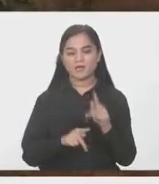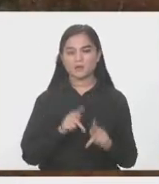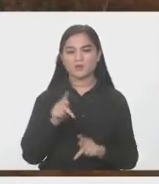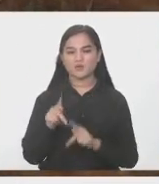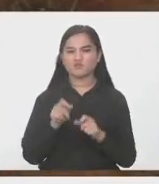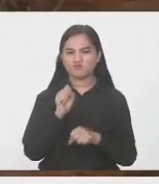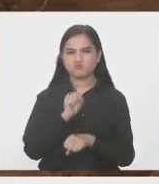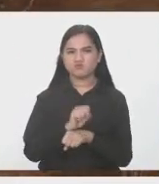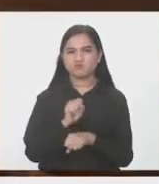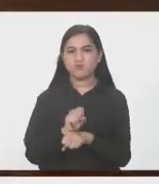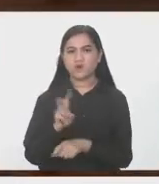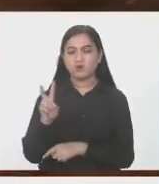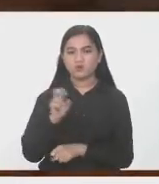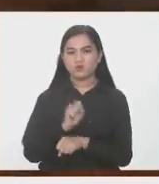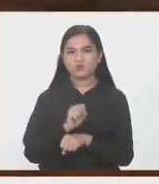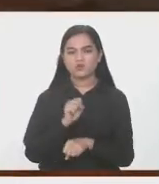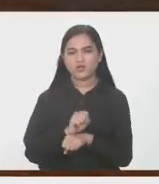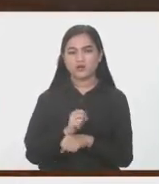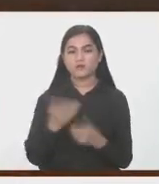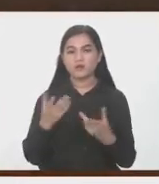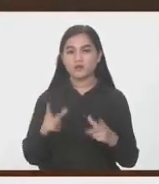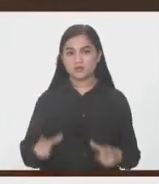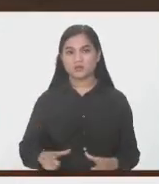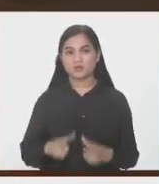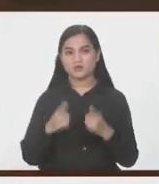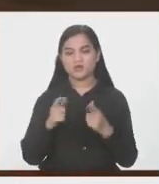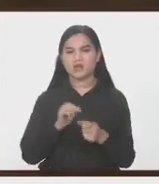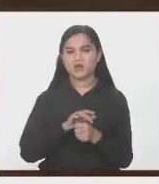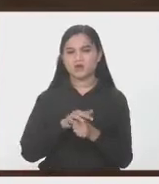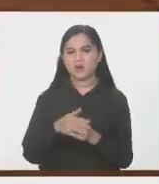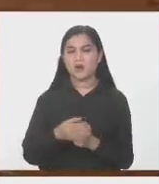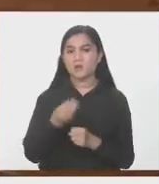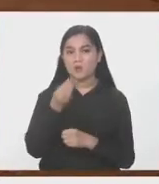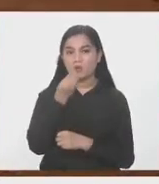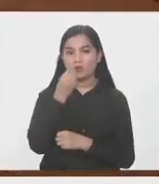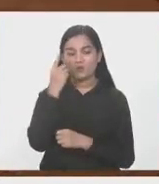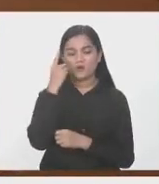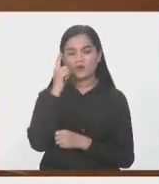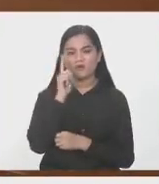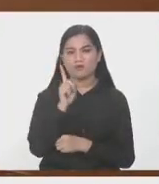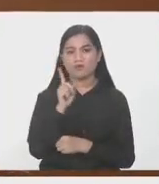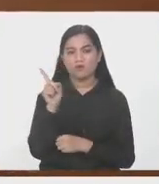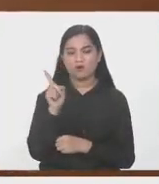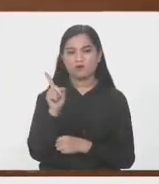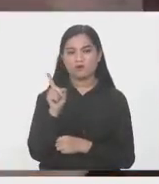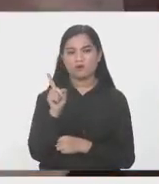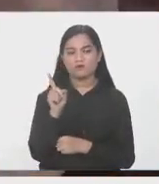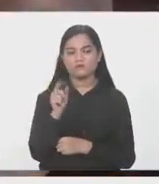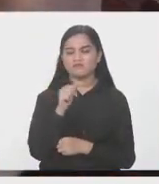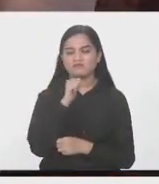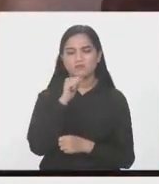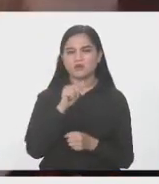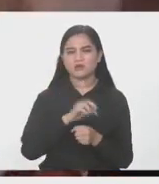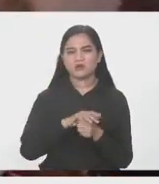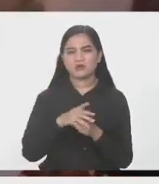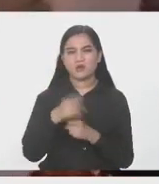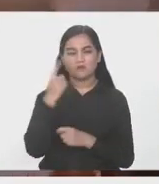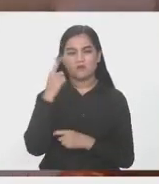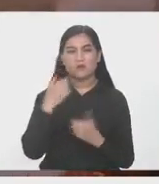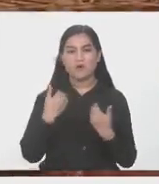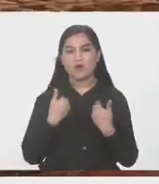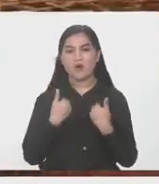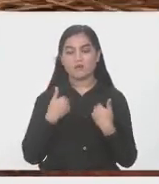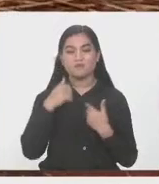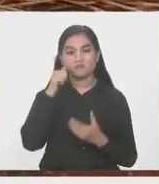Working two jobs in a day with the aim of putting enough food on the table, but still, it's not enough to provide for his